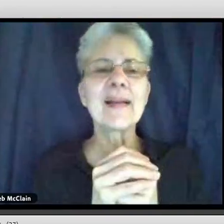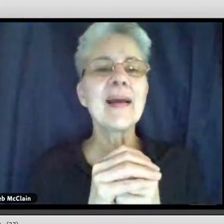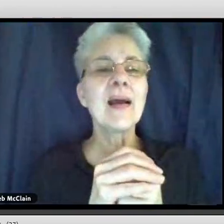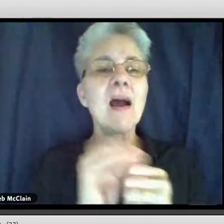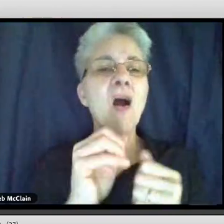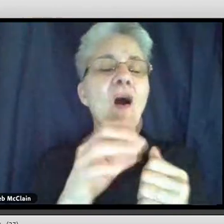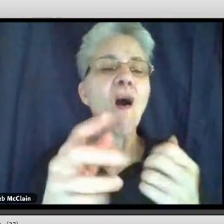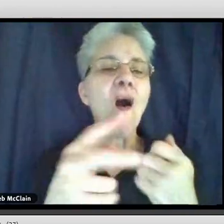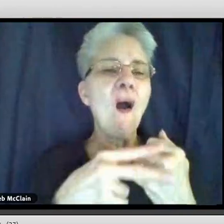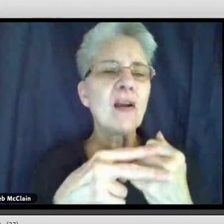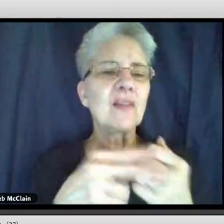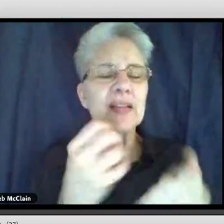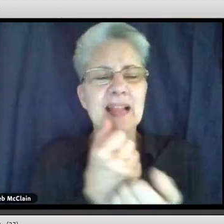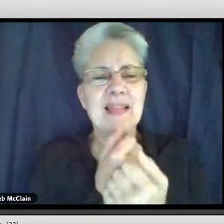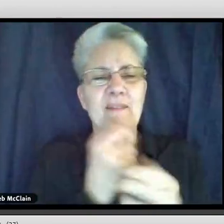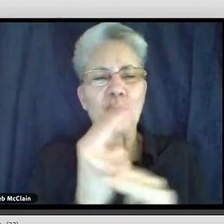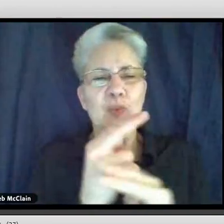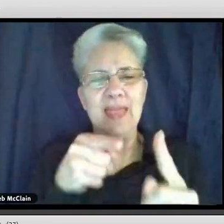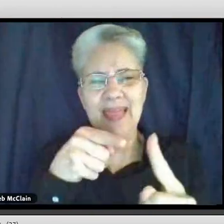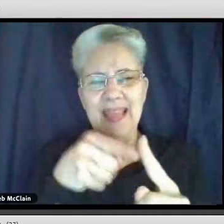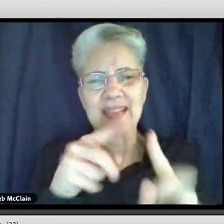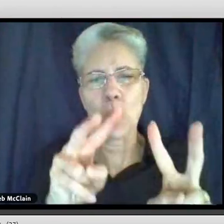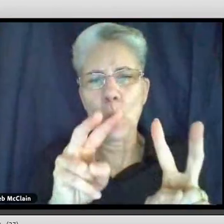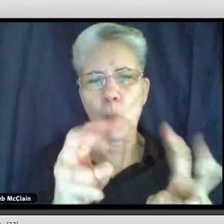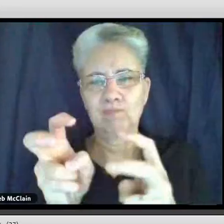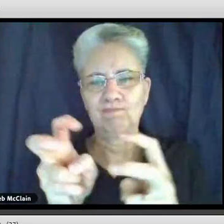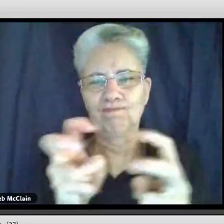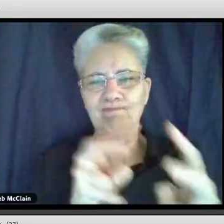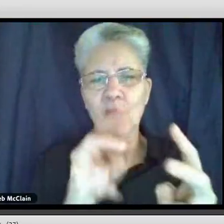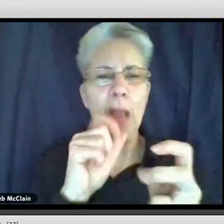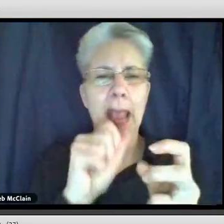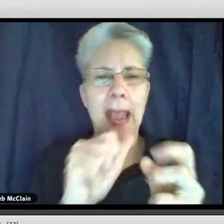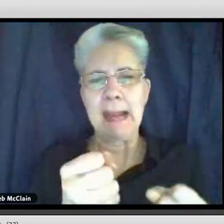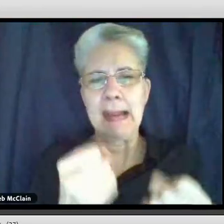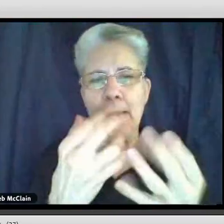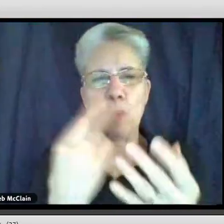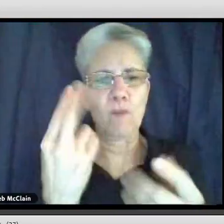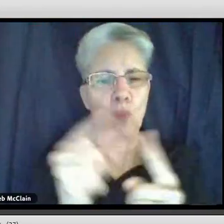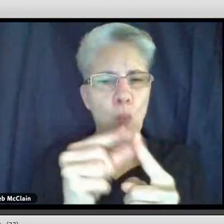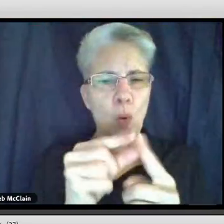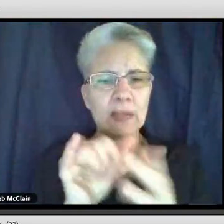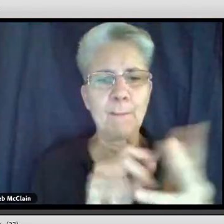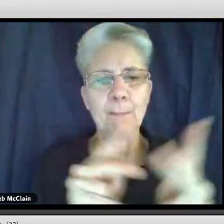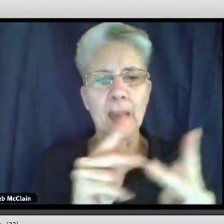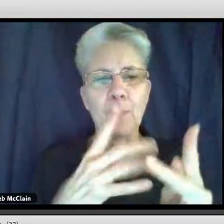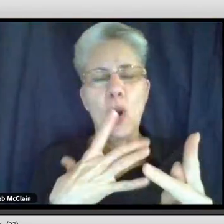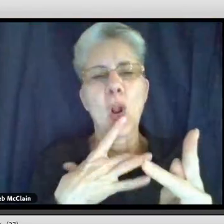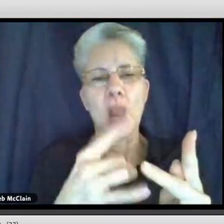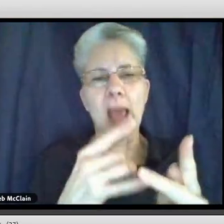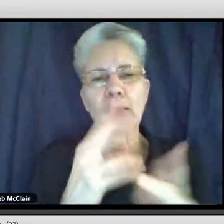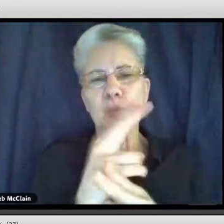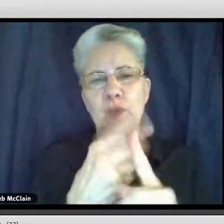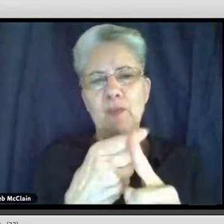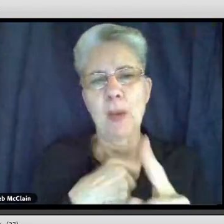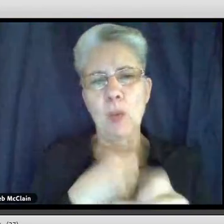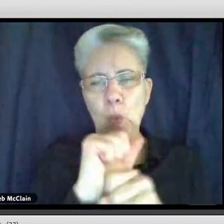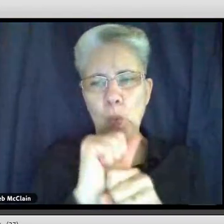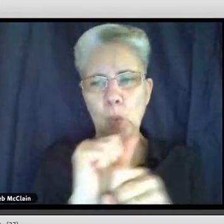Archivists love using this particular quote for any number of words that people like to appropriate from our